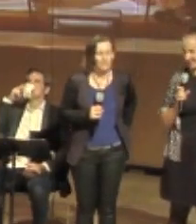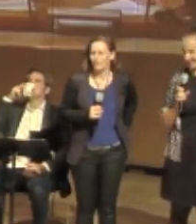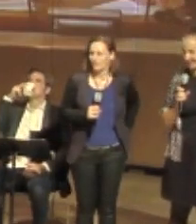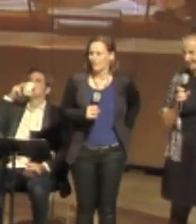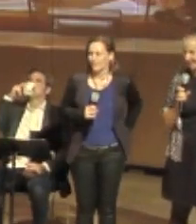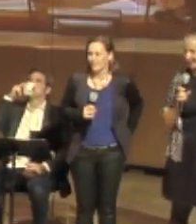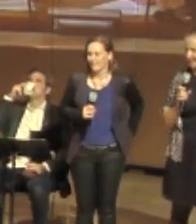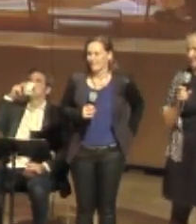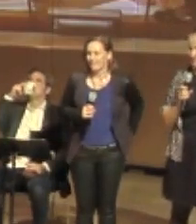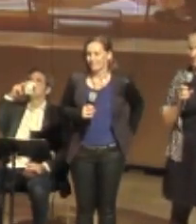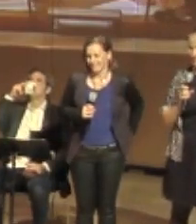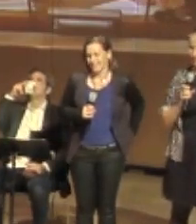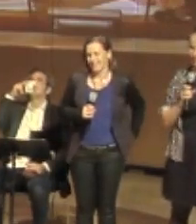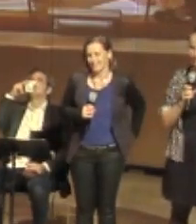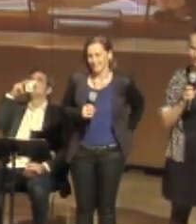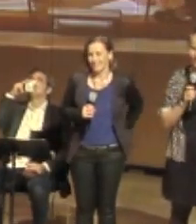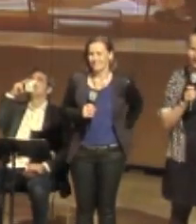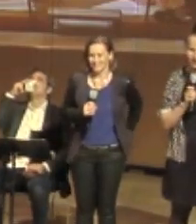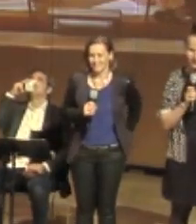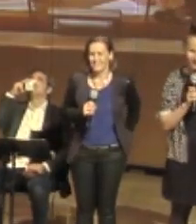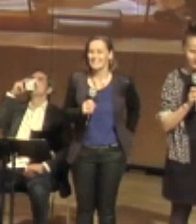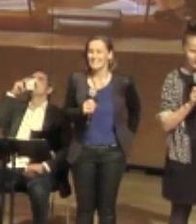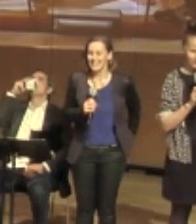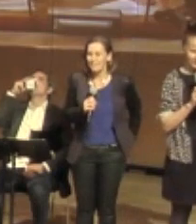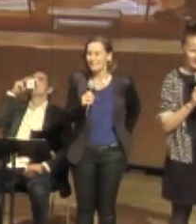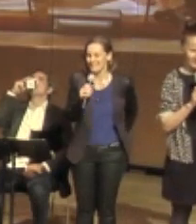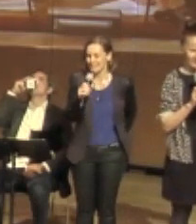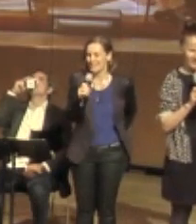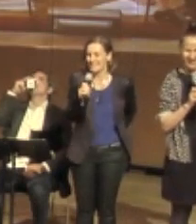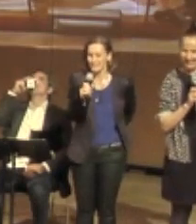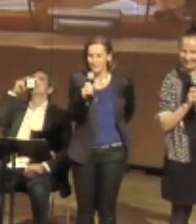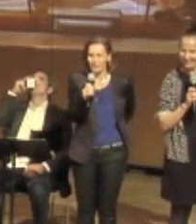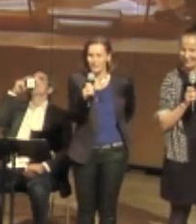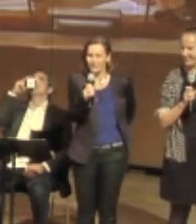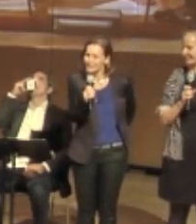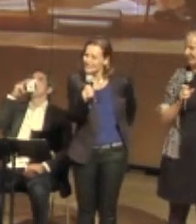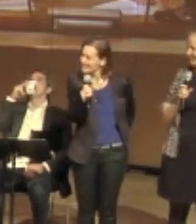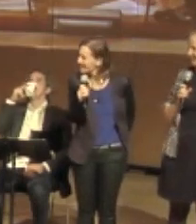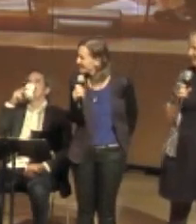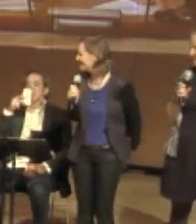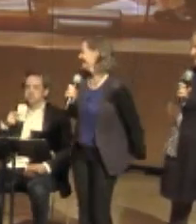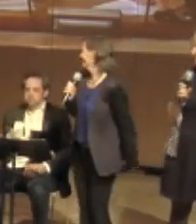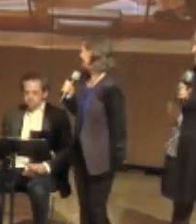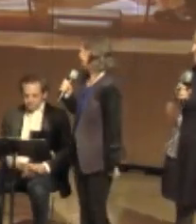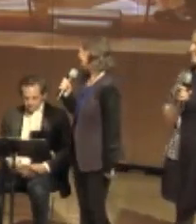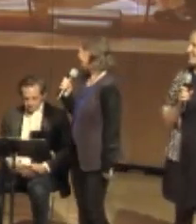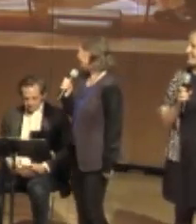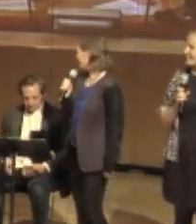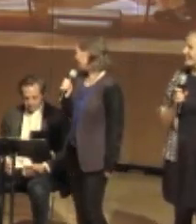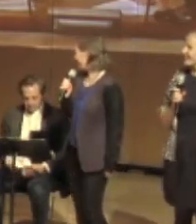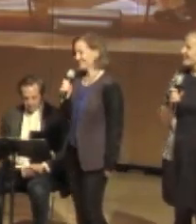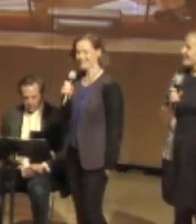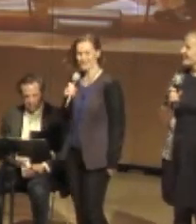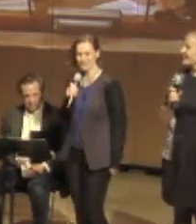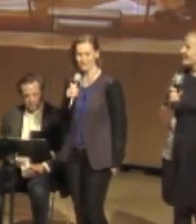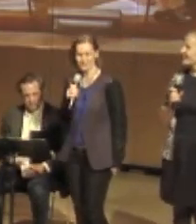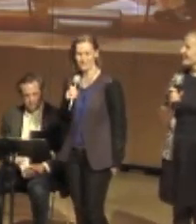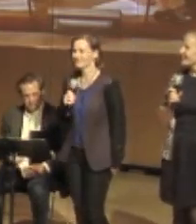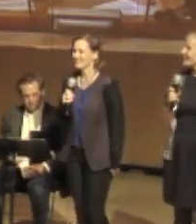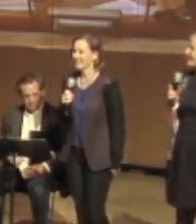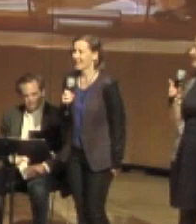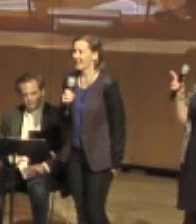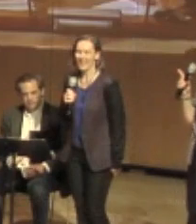an actor so C on up world if you want